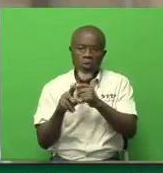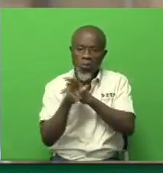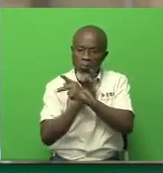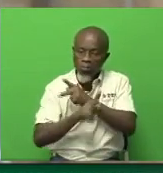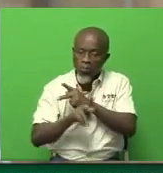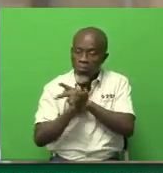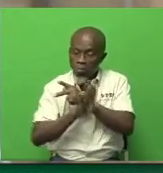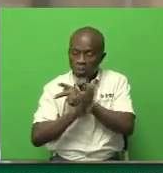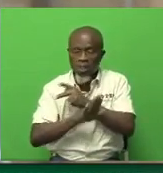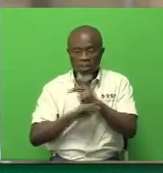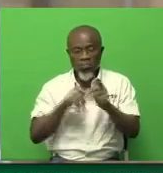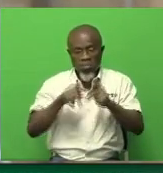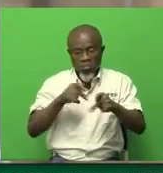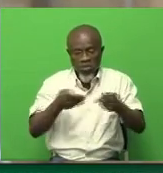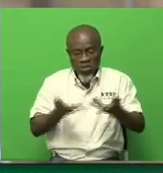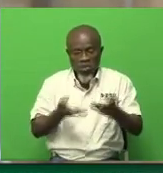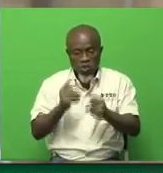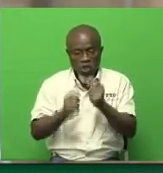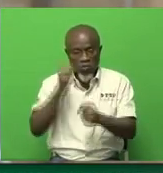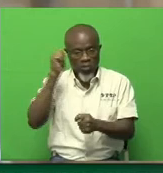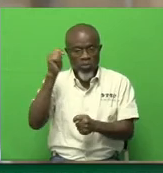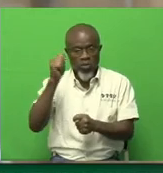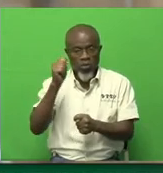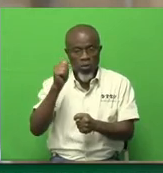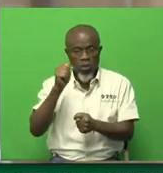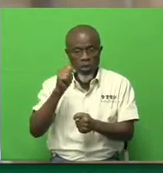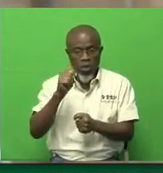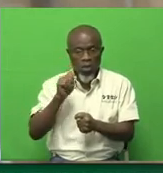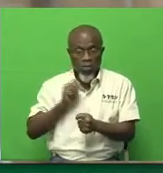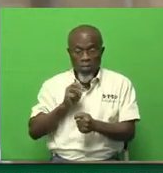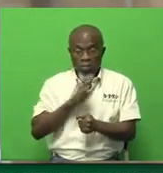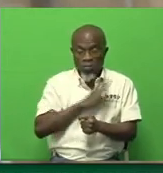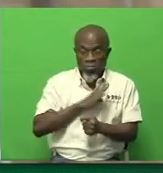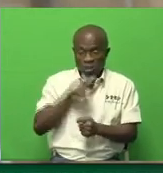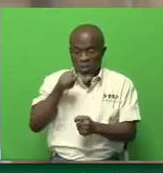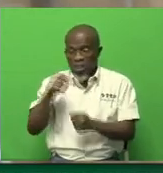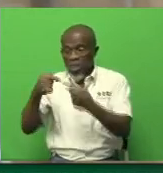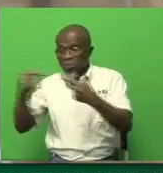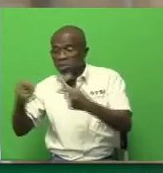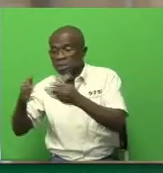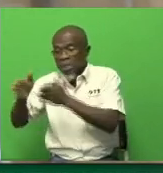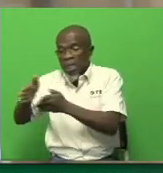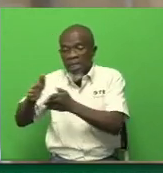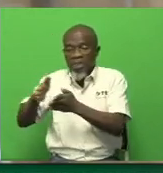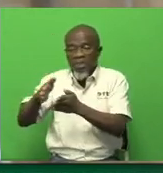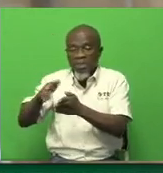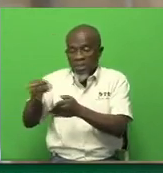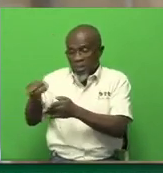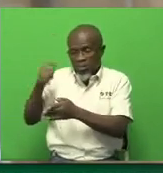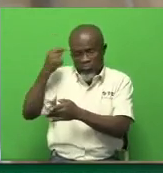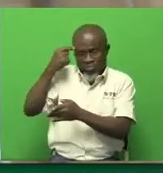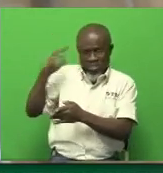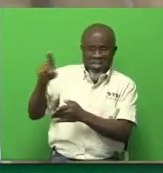members on this on the upper on the opposite side would pretend that they don't know that over 220